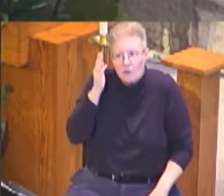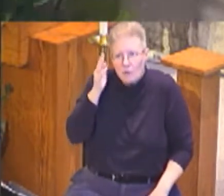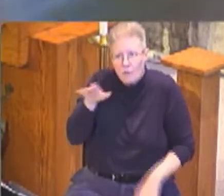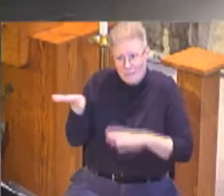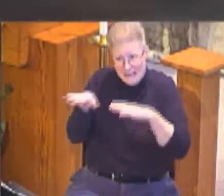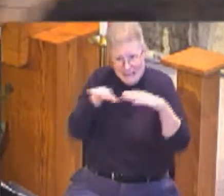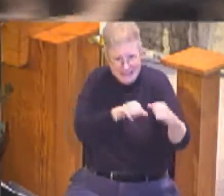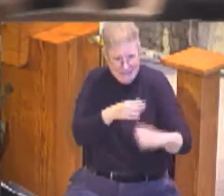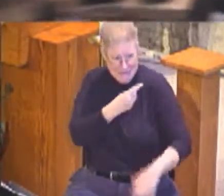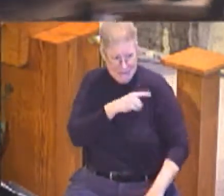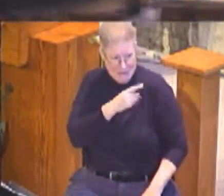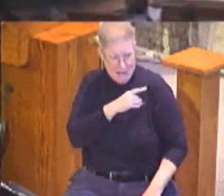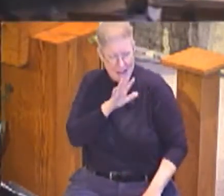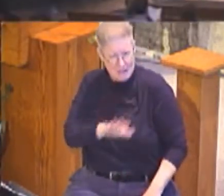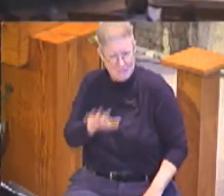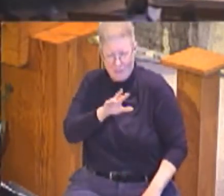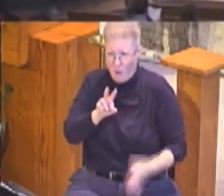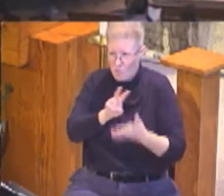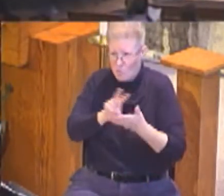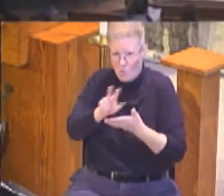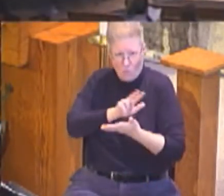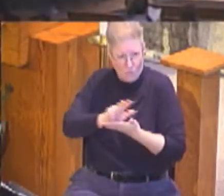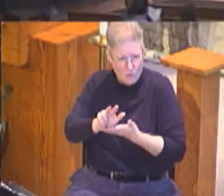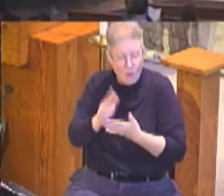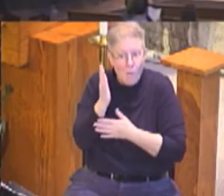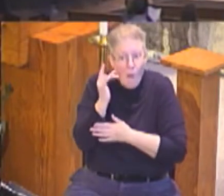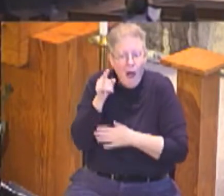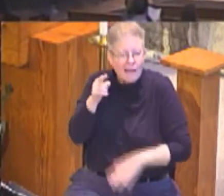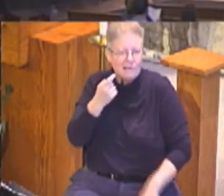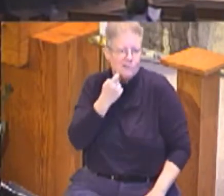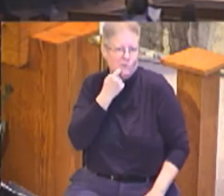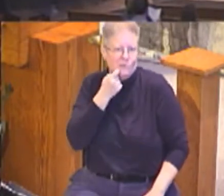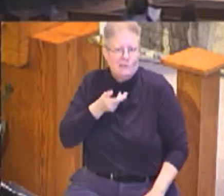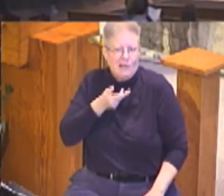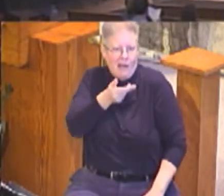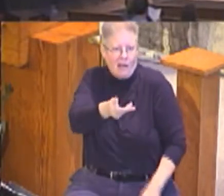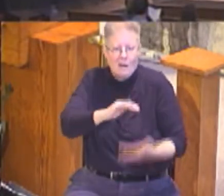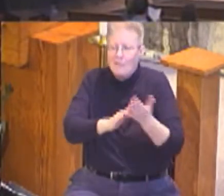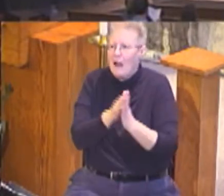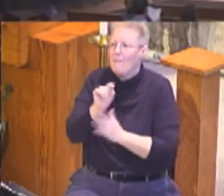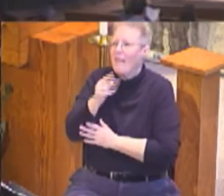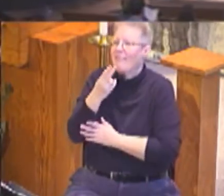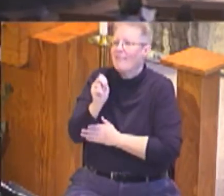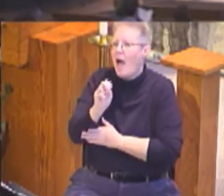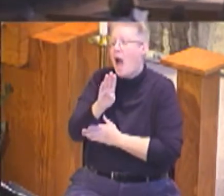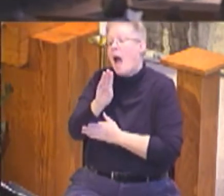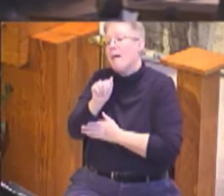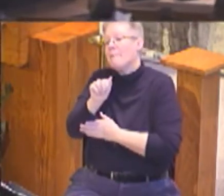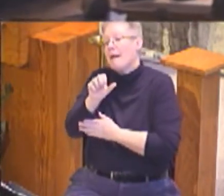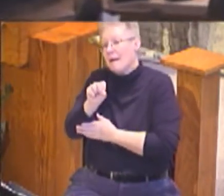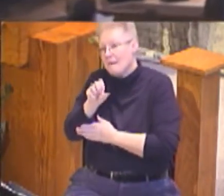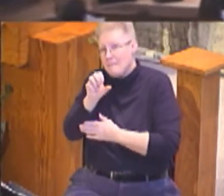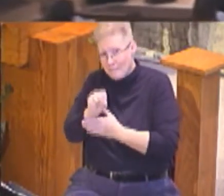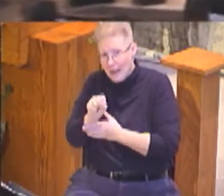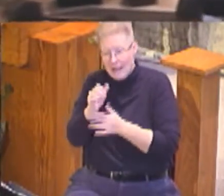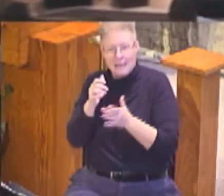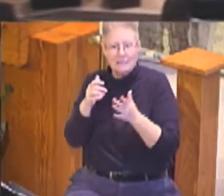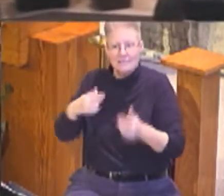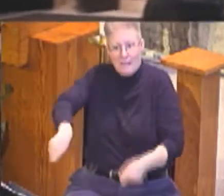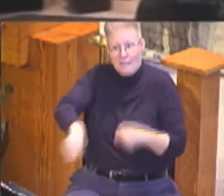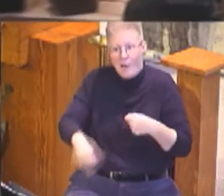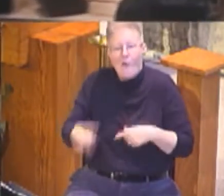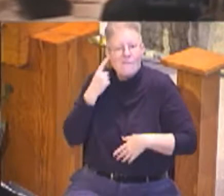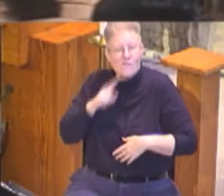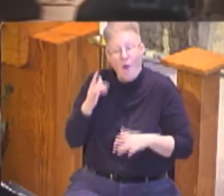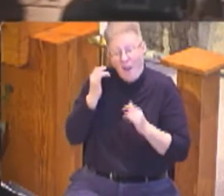in like 2-3 weeks because he just got hired to be the bass player in the international Broadway tour of Rent.